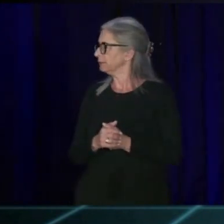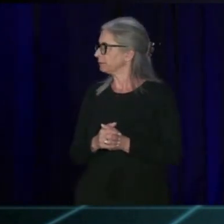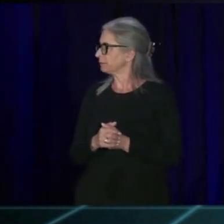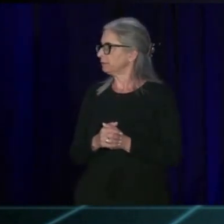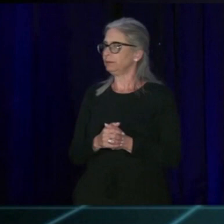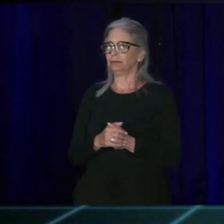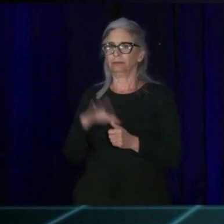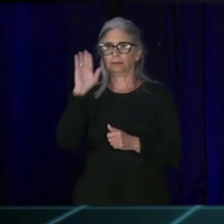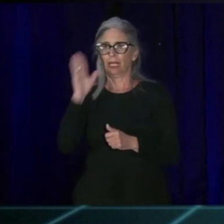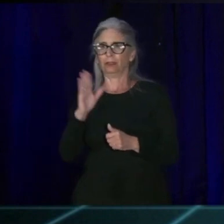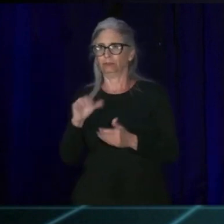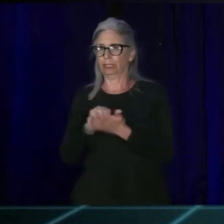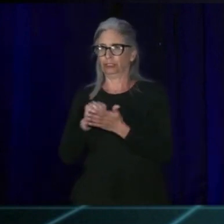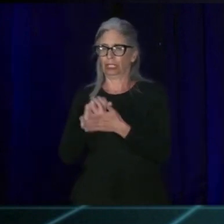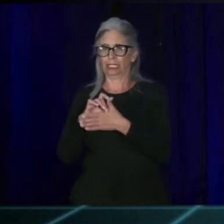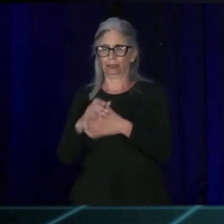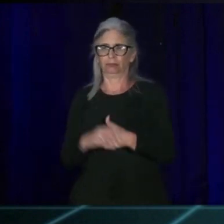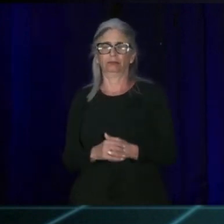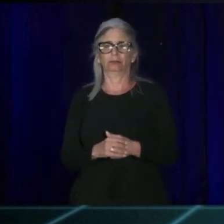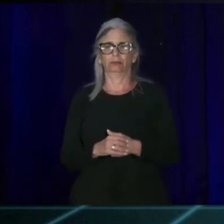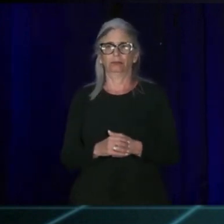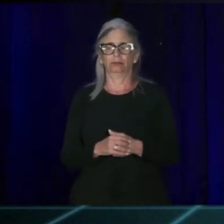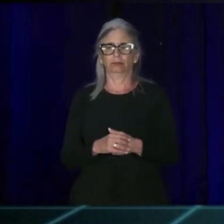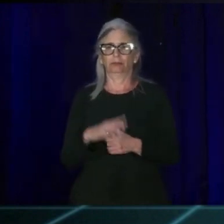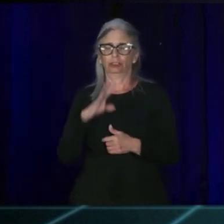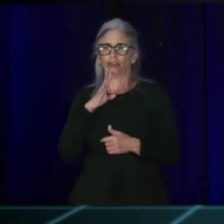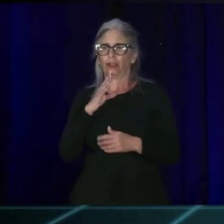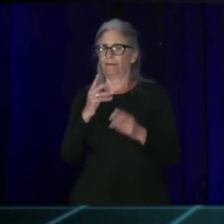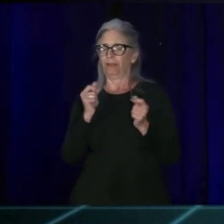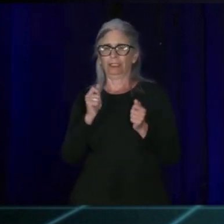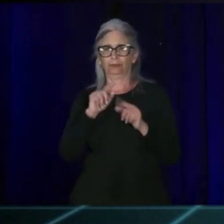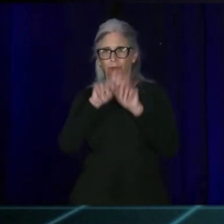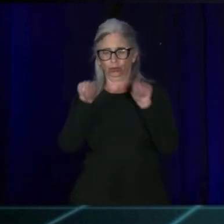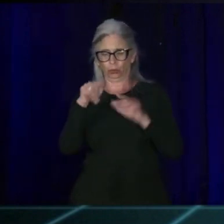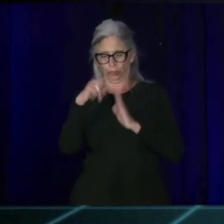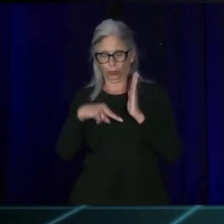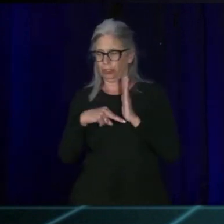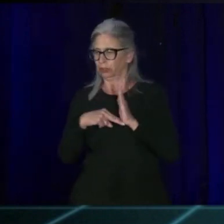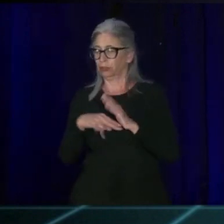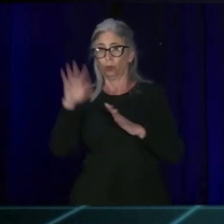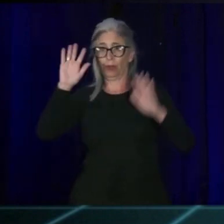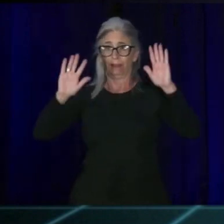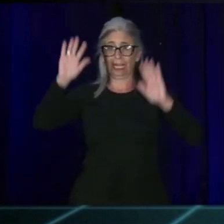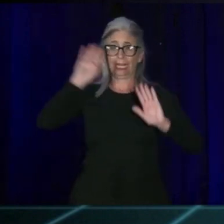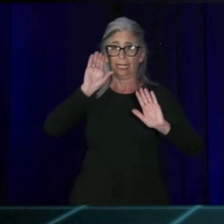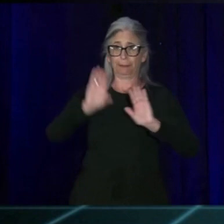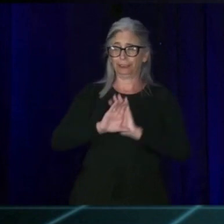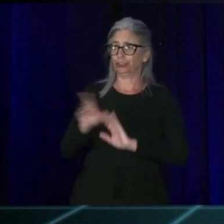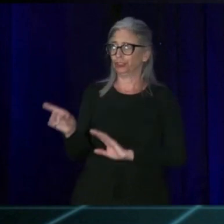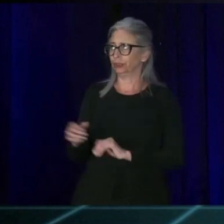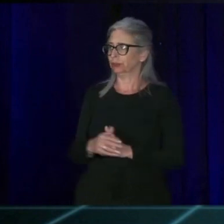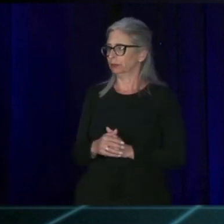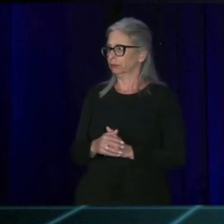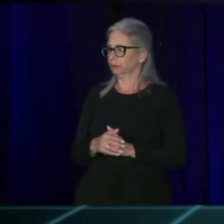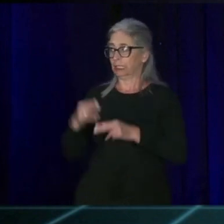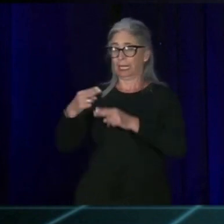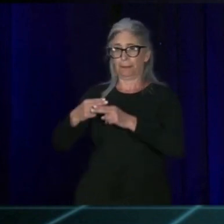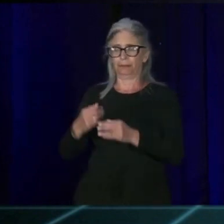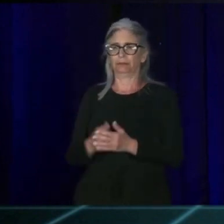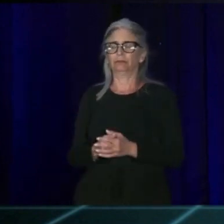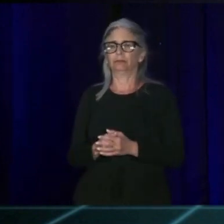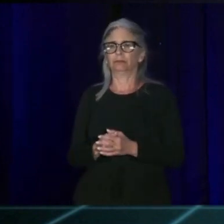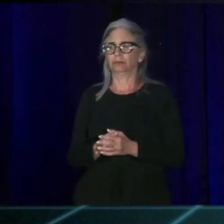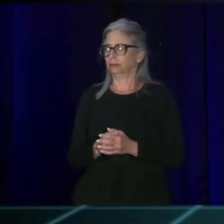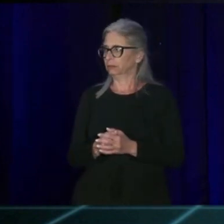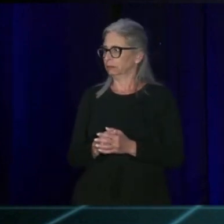Page. Web content. Heading level 1. Hello. Waving hand. Image. Main. Let's learn